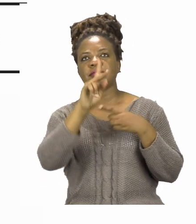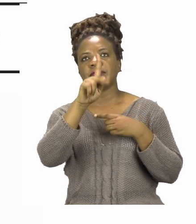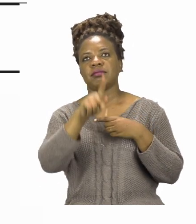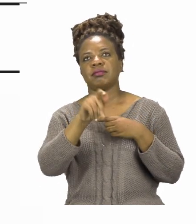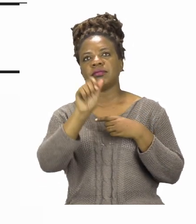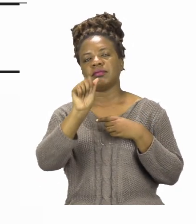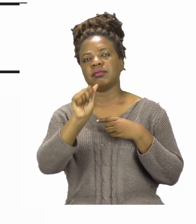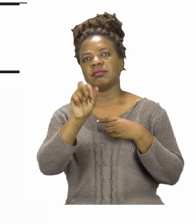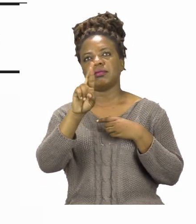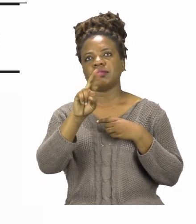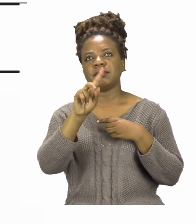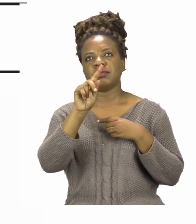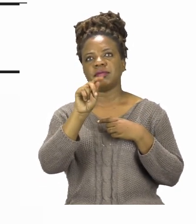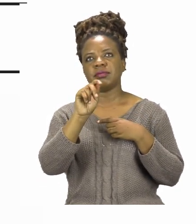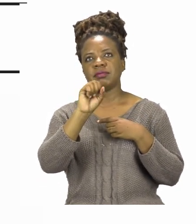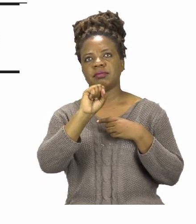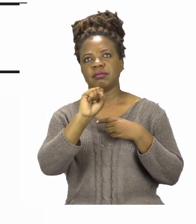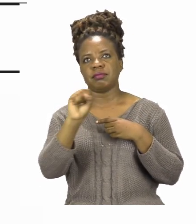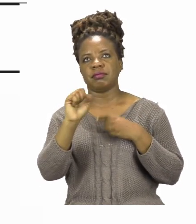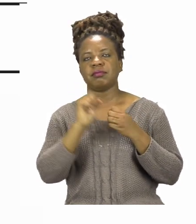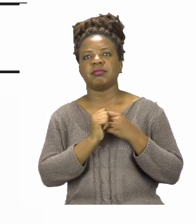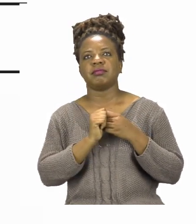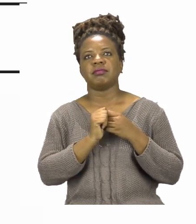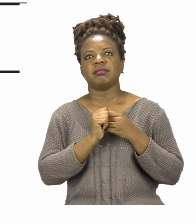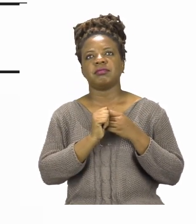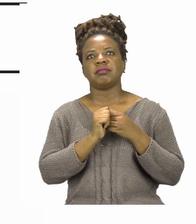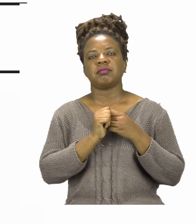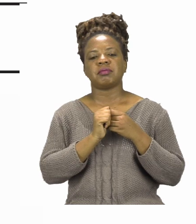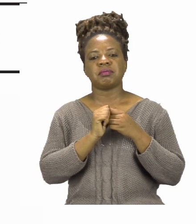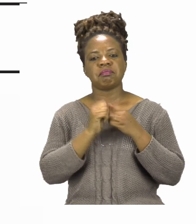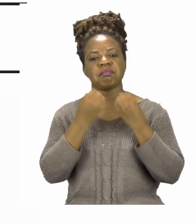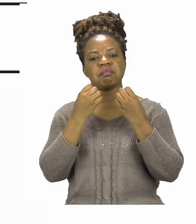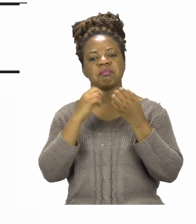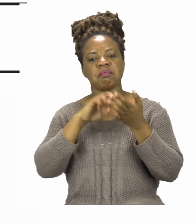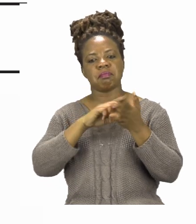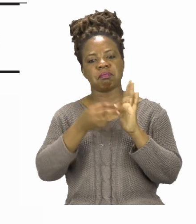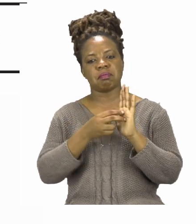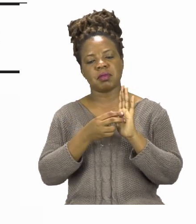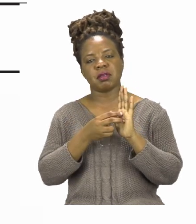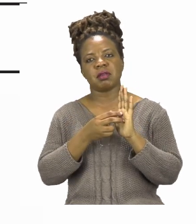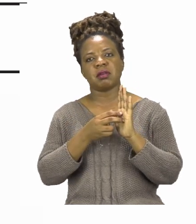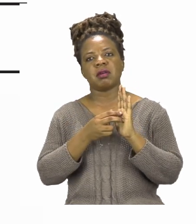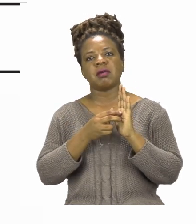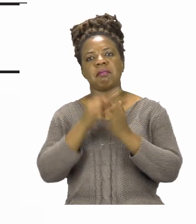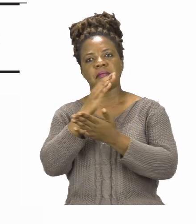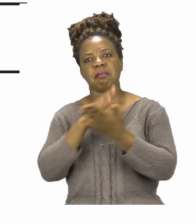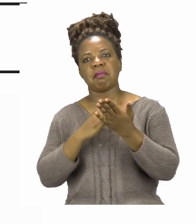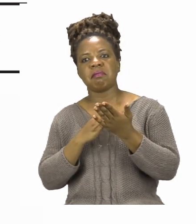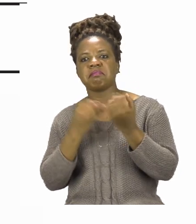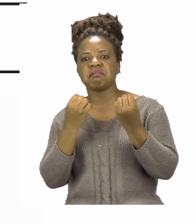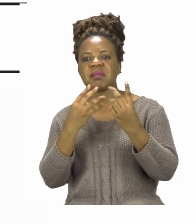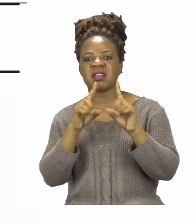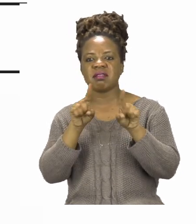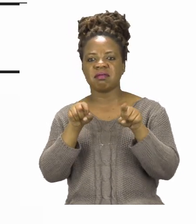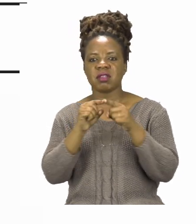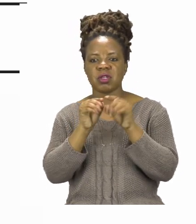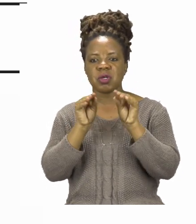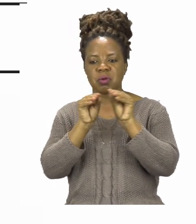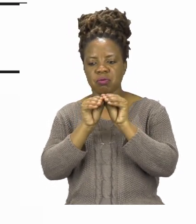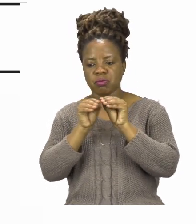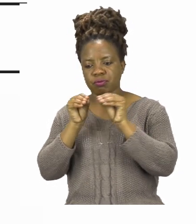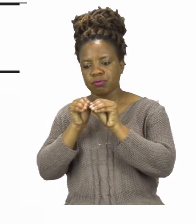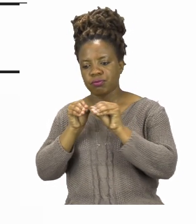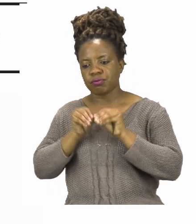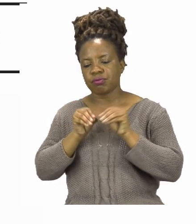word that describes many different things that are put together to form one thing. So, the word